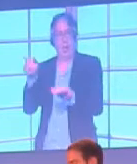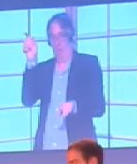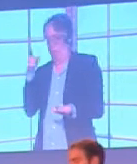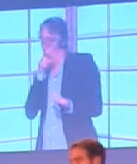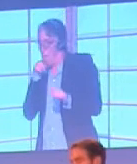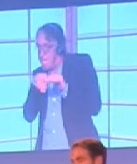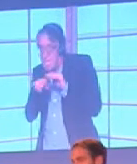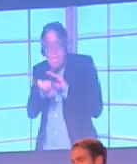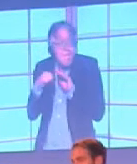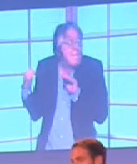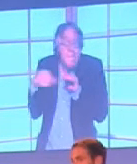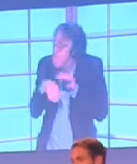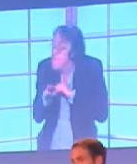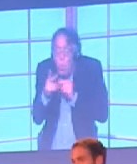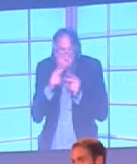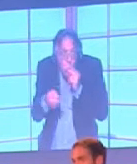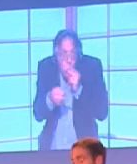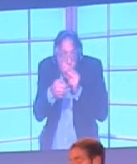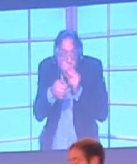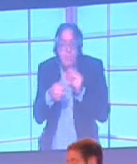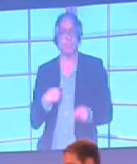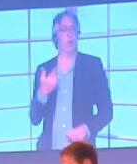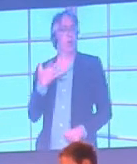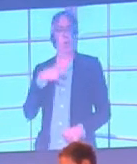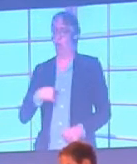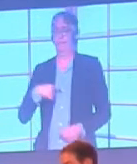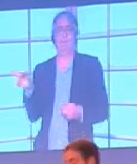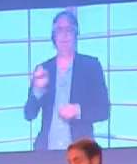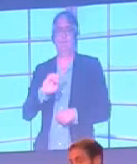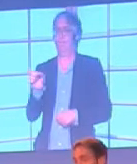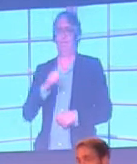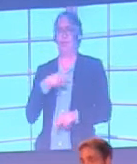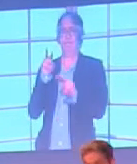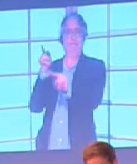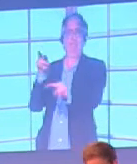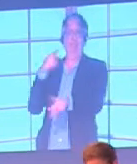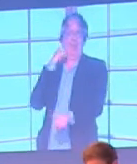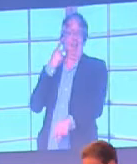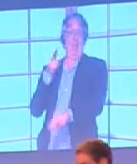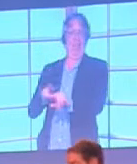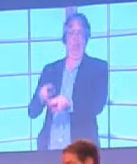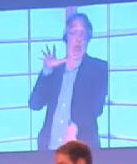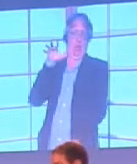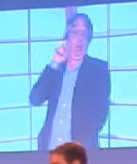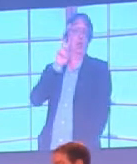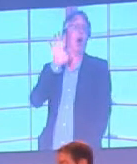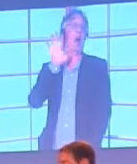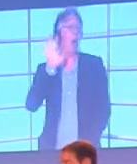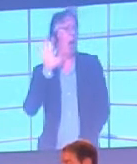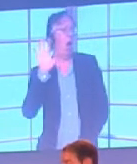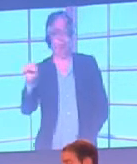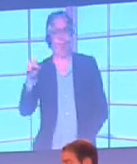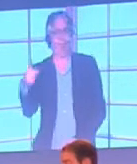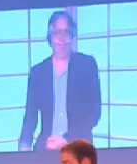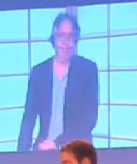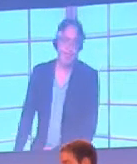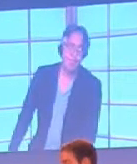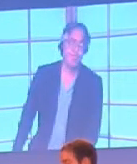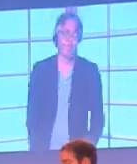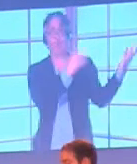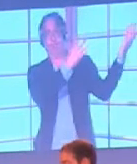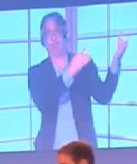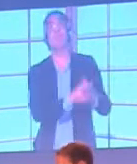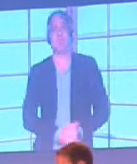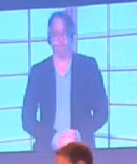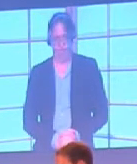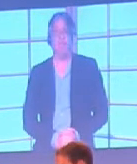possible to avoid that, and we will be very strict if this event is taking place.